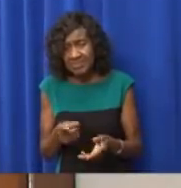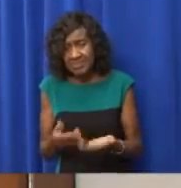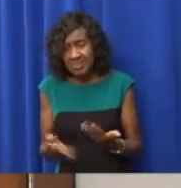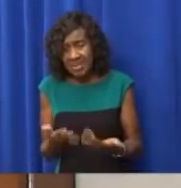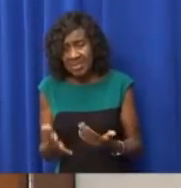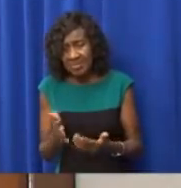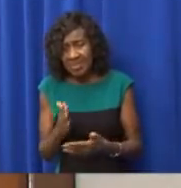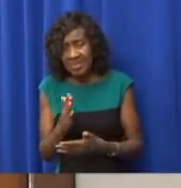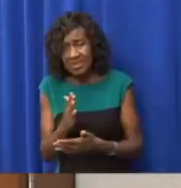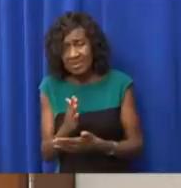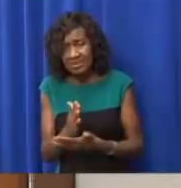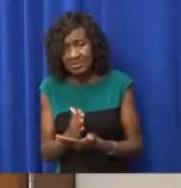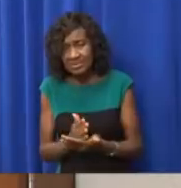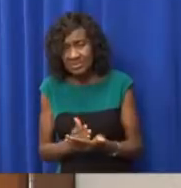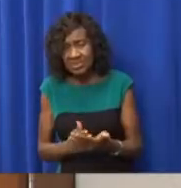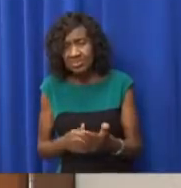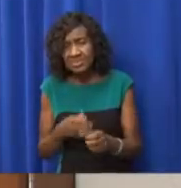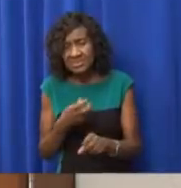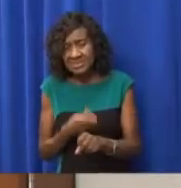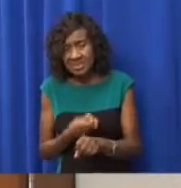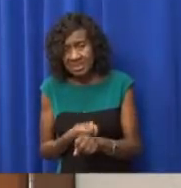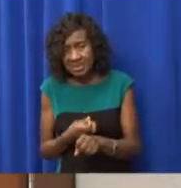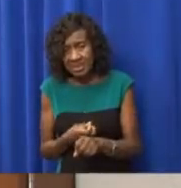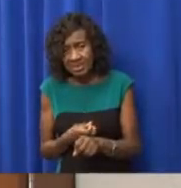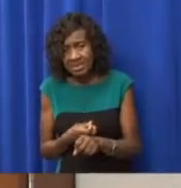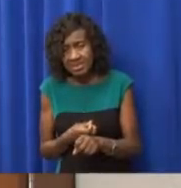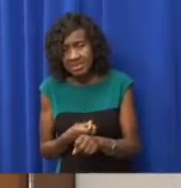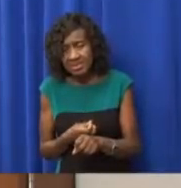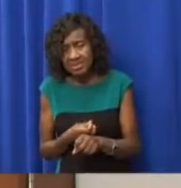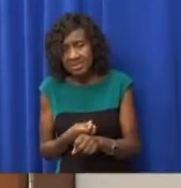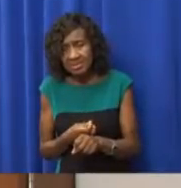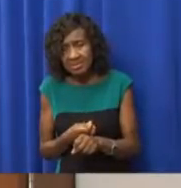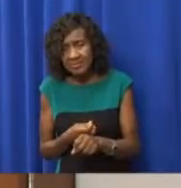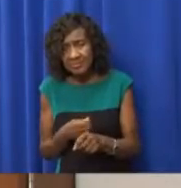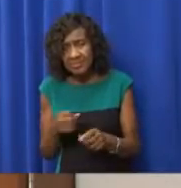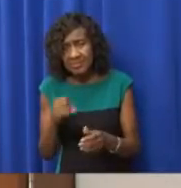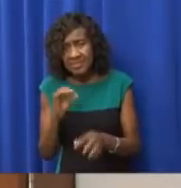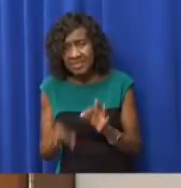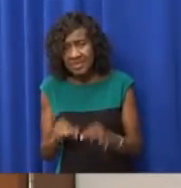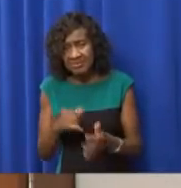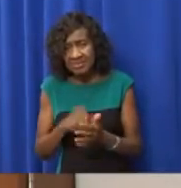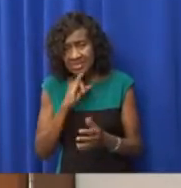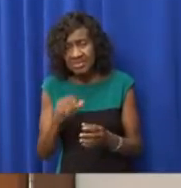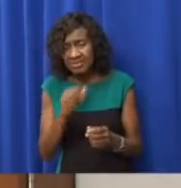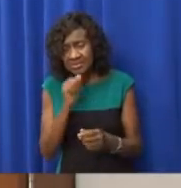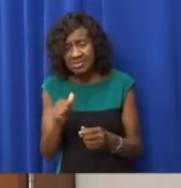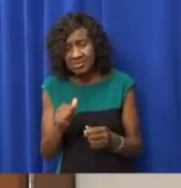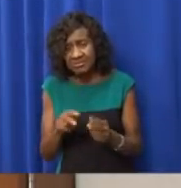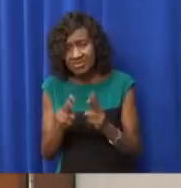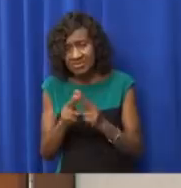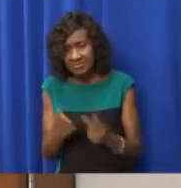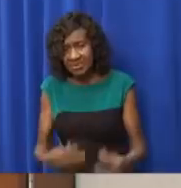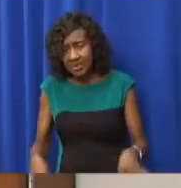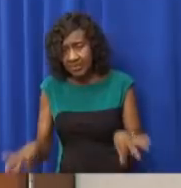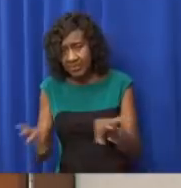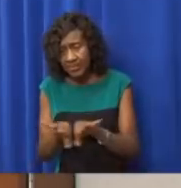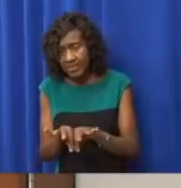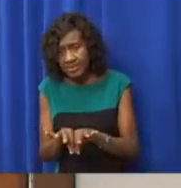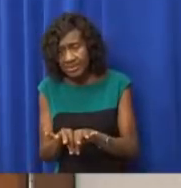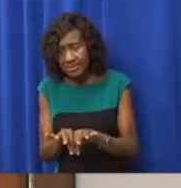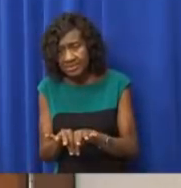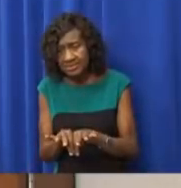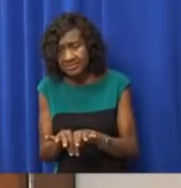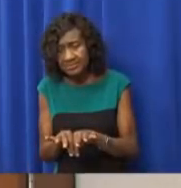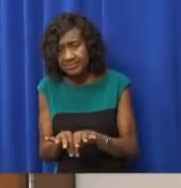demonstrate that that was an essential business need. And a healthcare worker is never going to forcibly take a test from